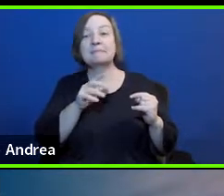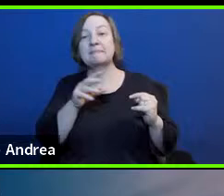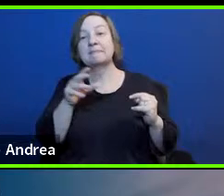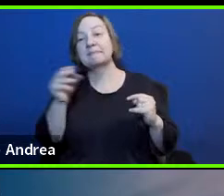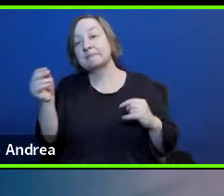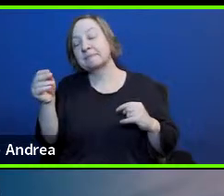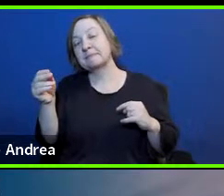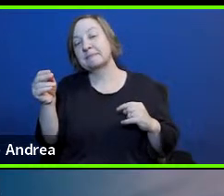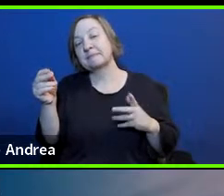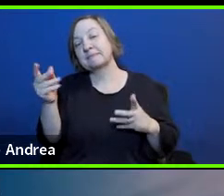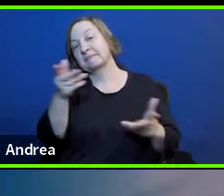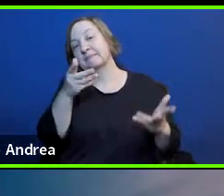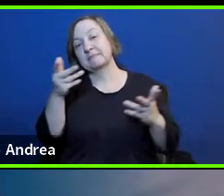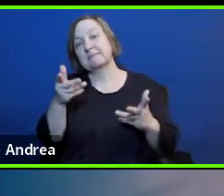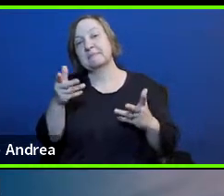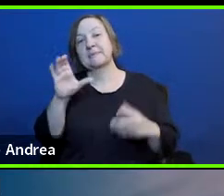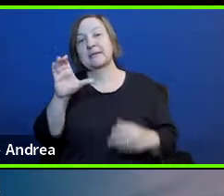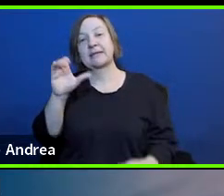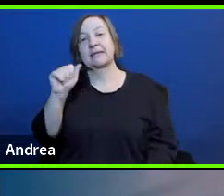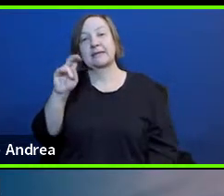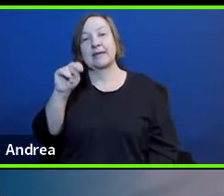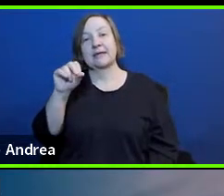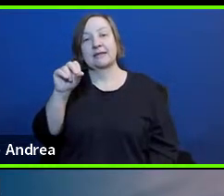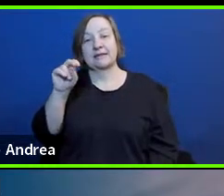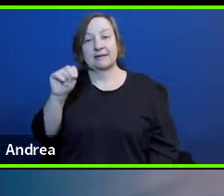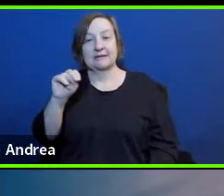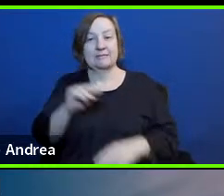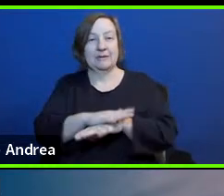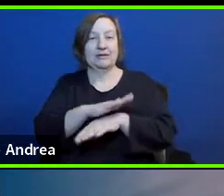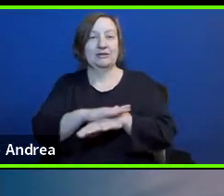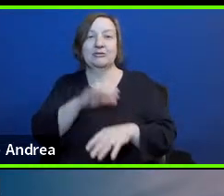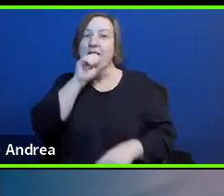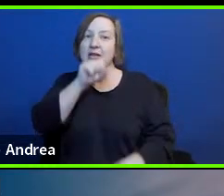be at Cannon Beach. I love Cannon Beach. So,